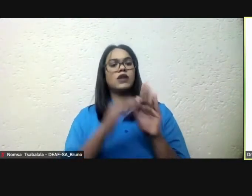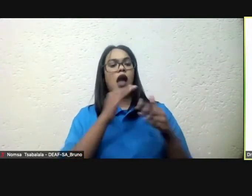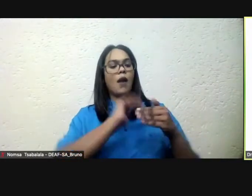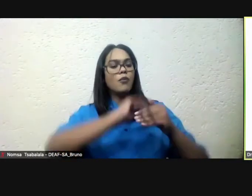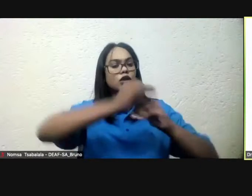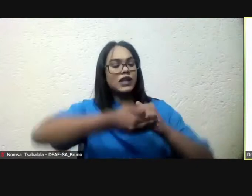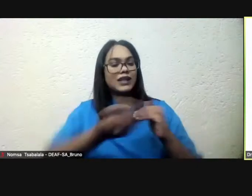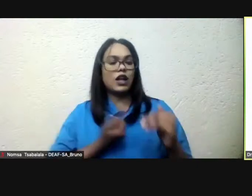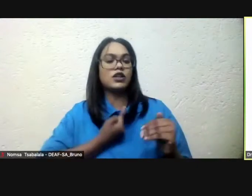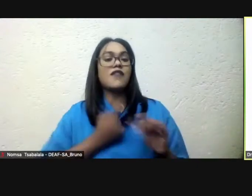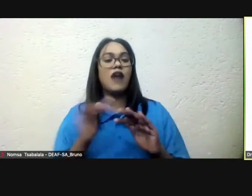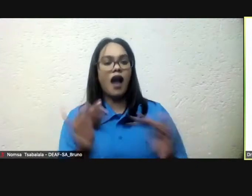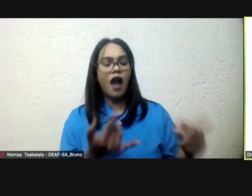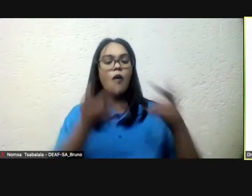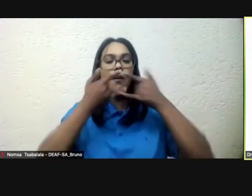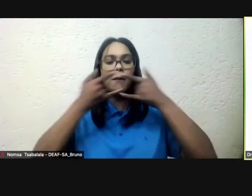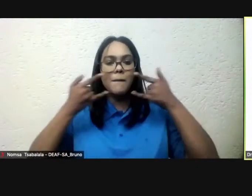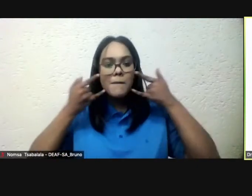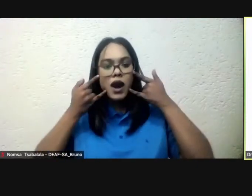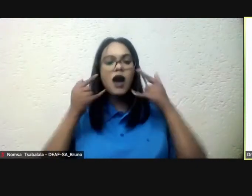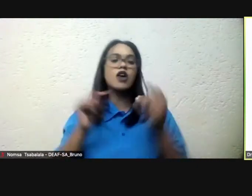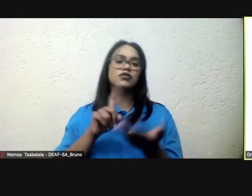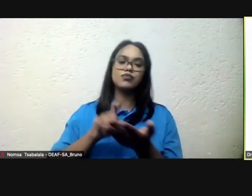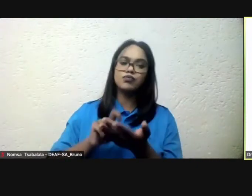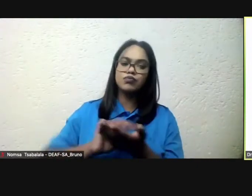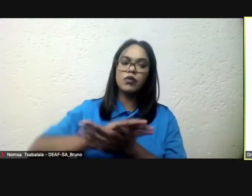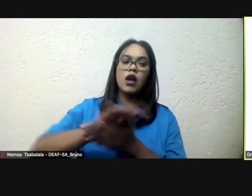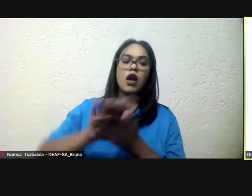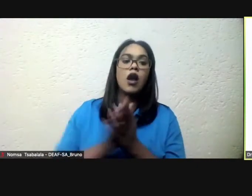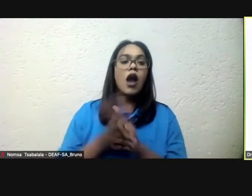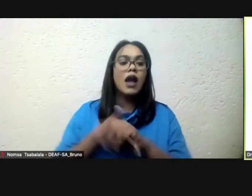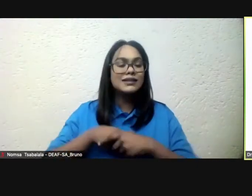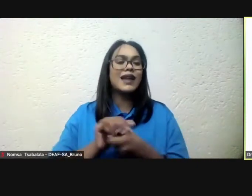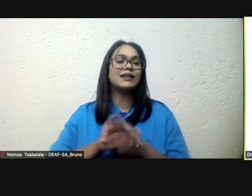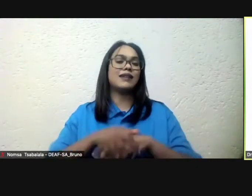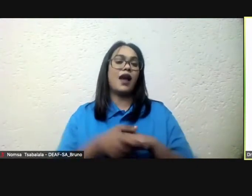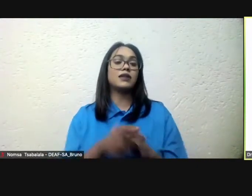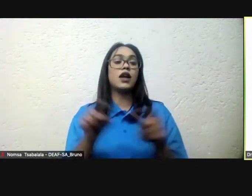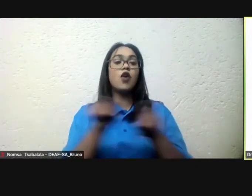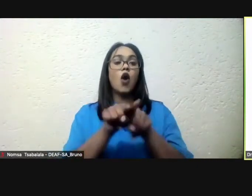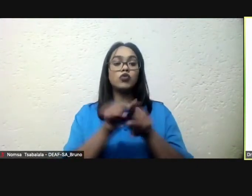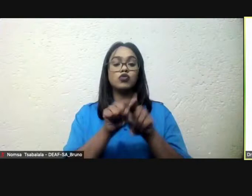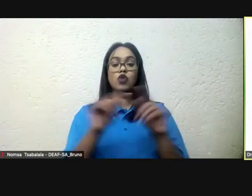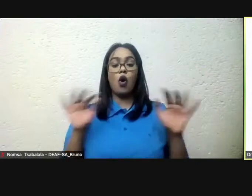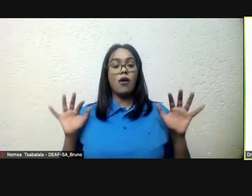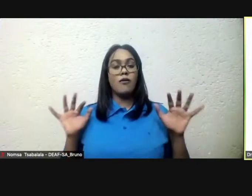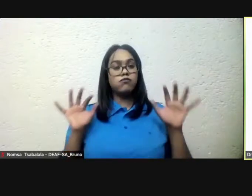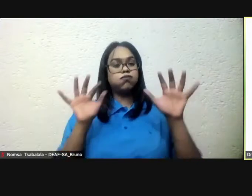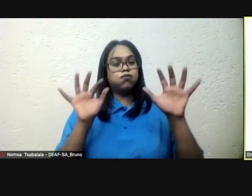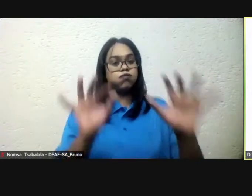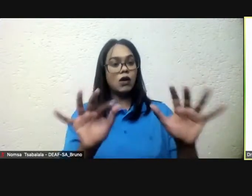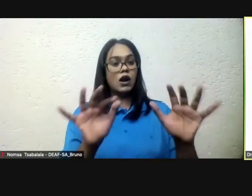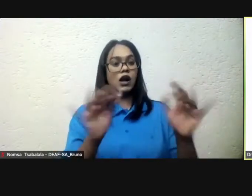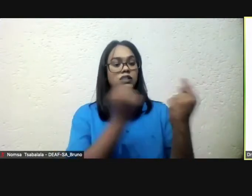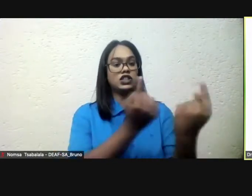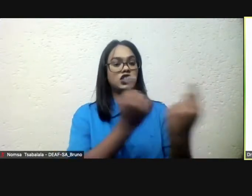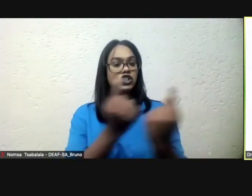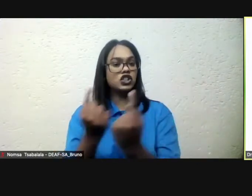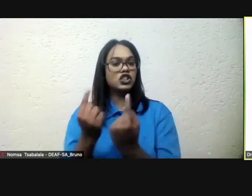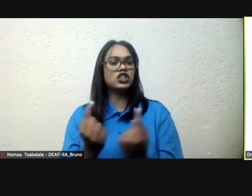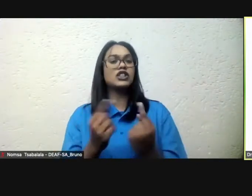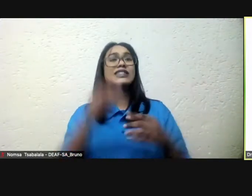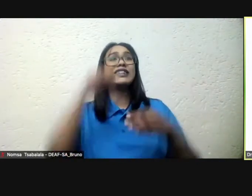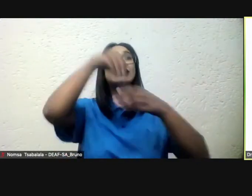really is just avoiding big gatherings, especially indoor. So as